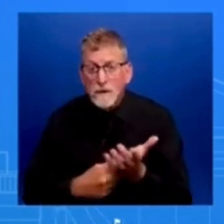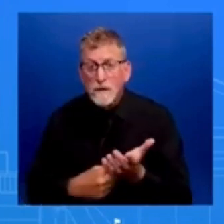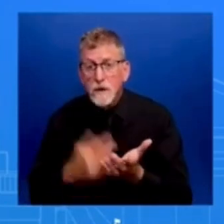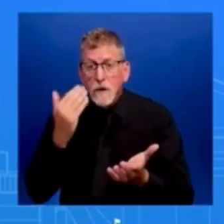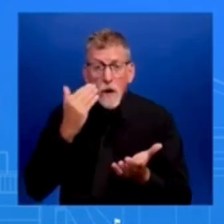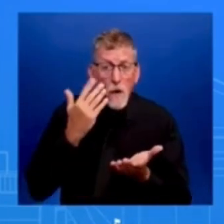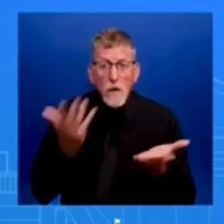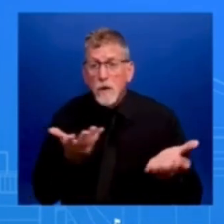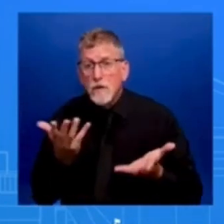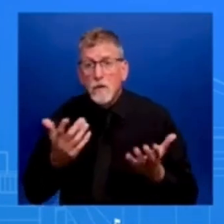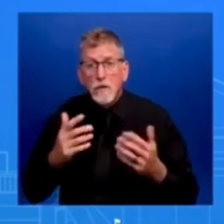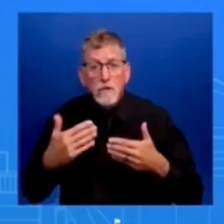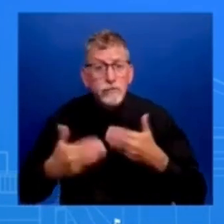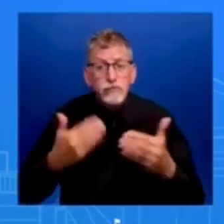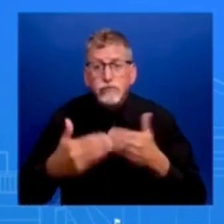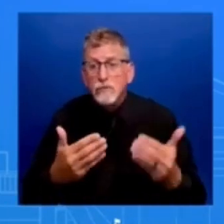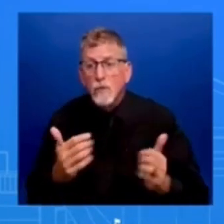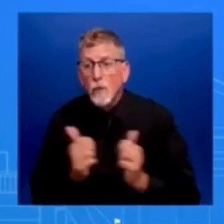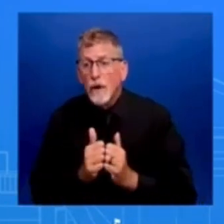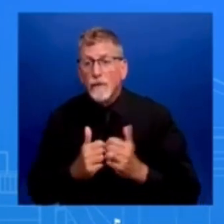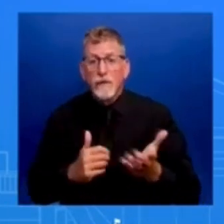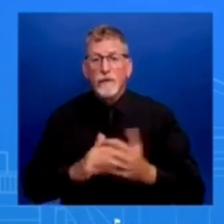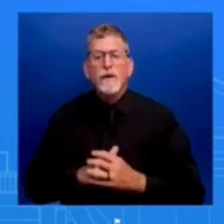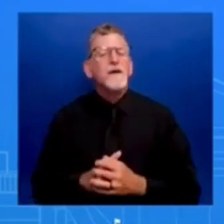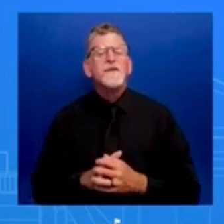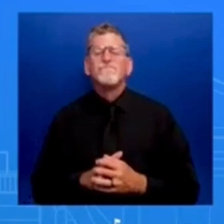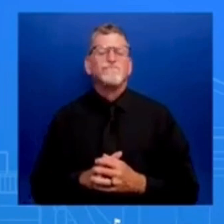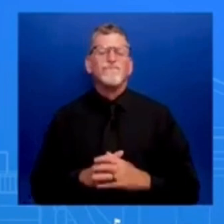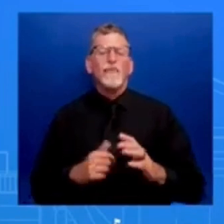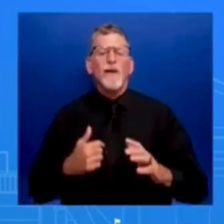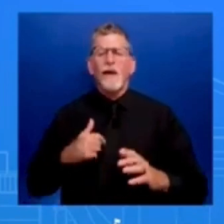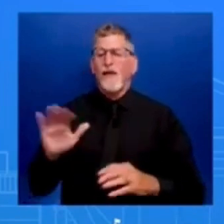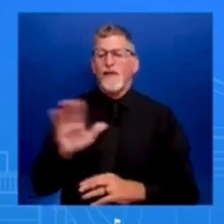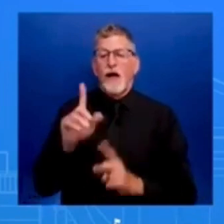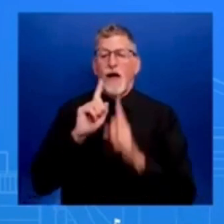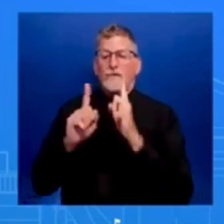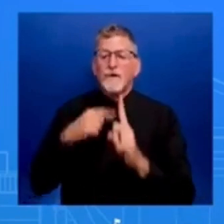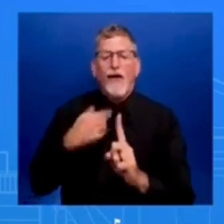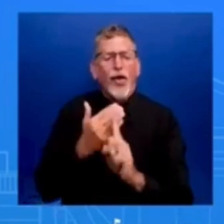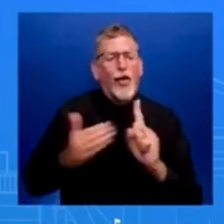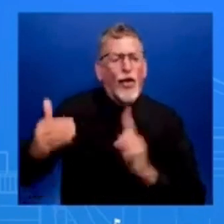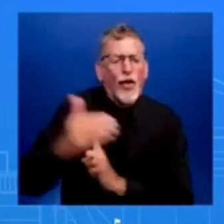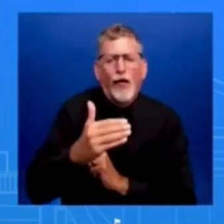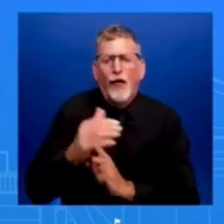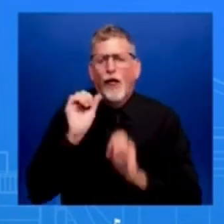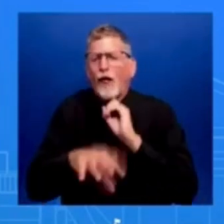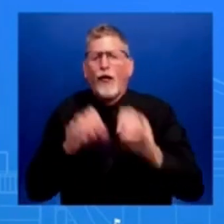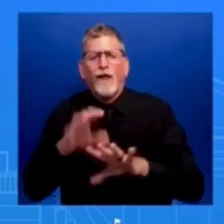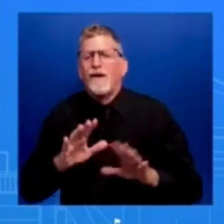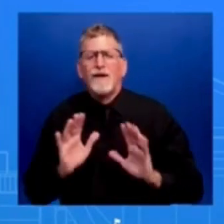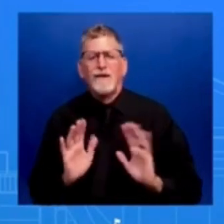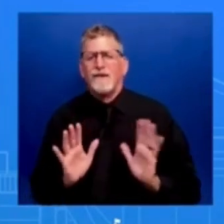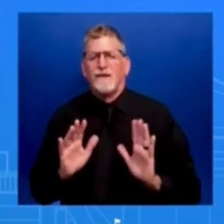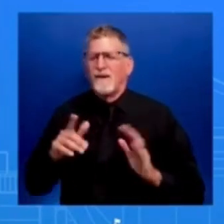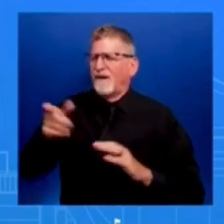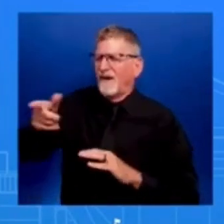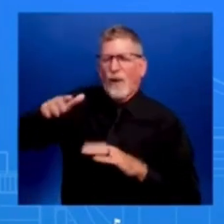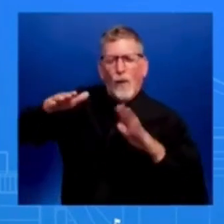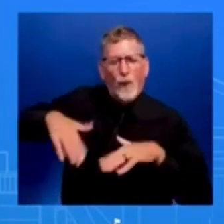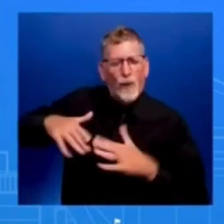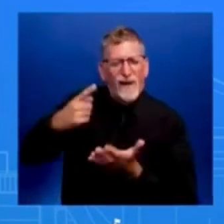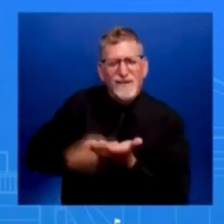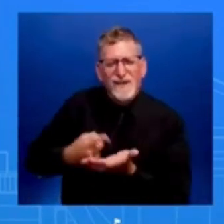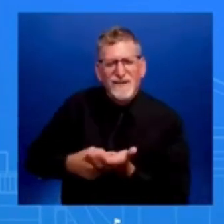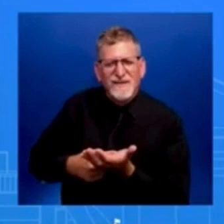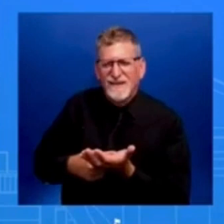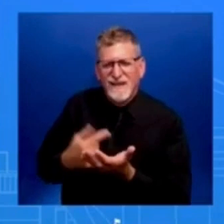don't want to get ahead of the conversation that they're going to have. As you know, they're going to be meeting fairly shortly. as it relates to the Belt and Road, I